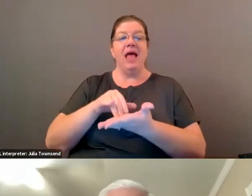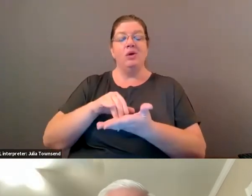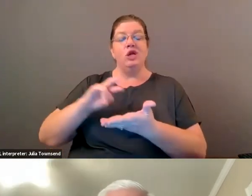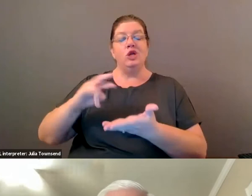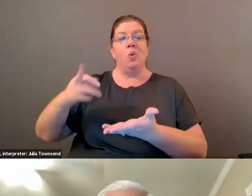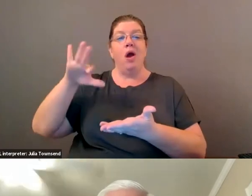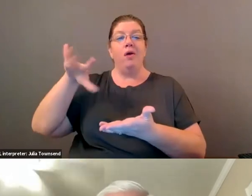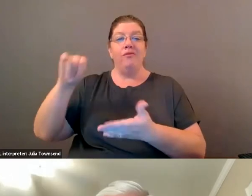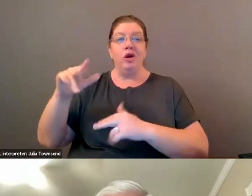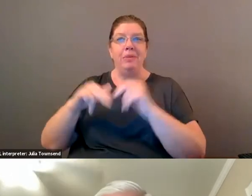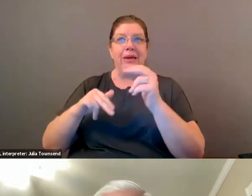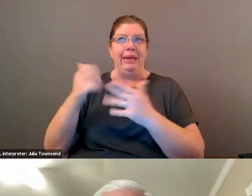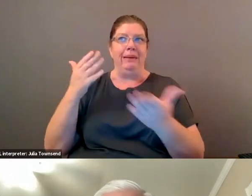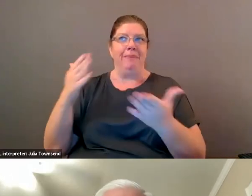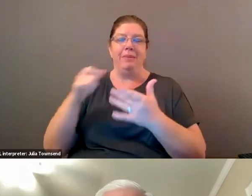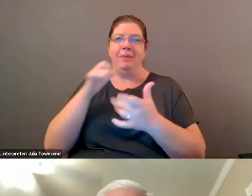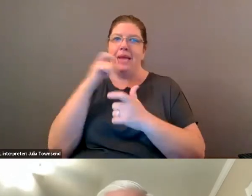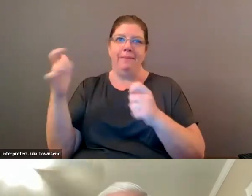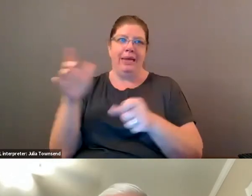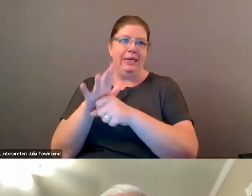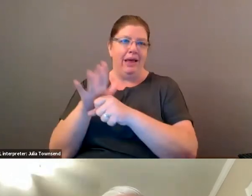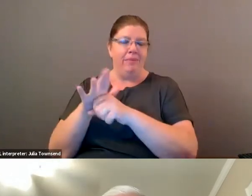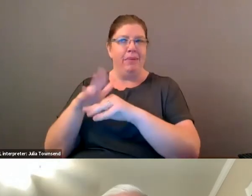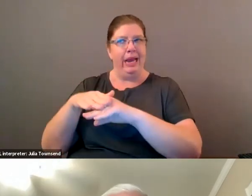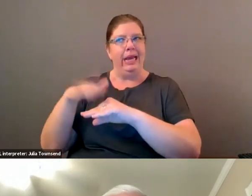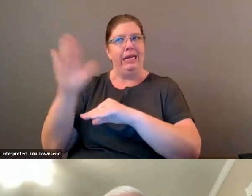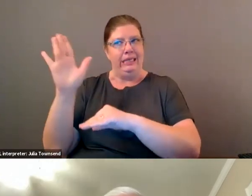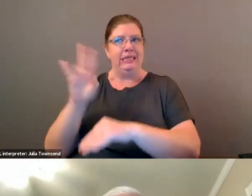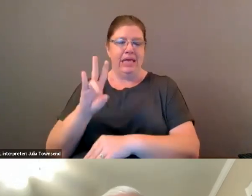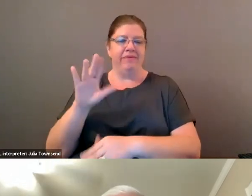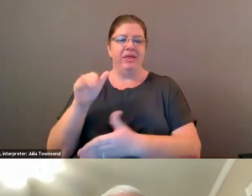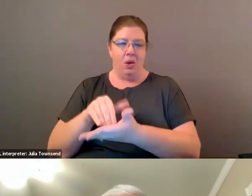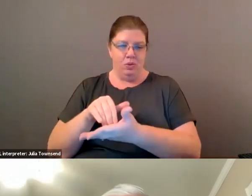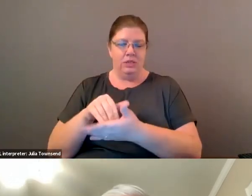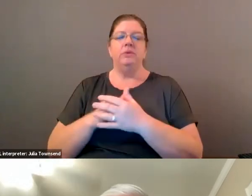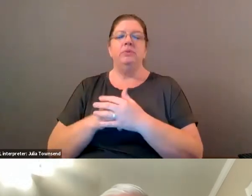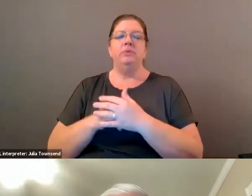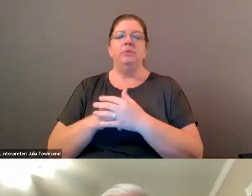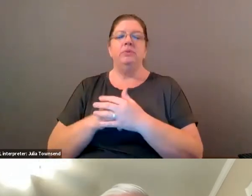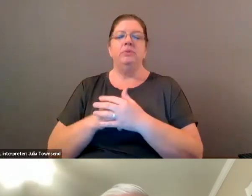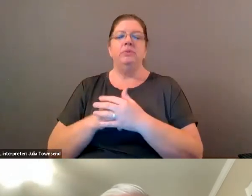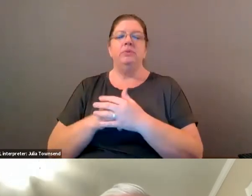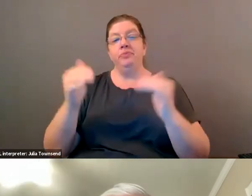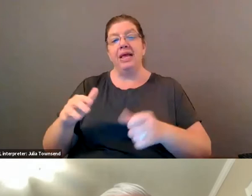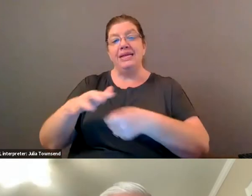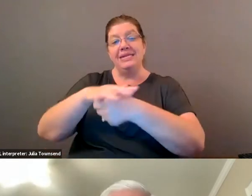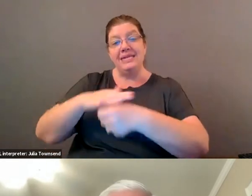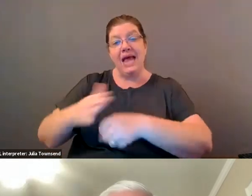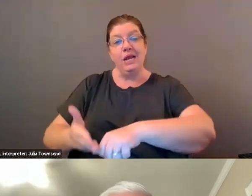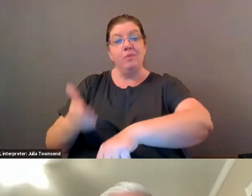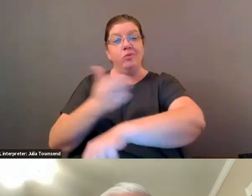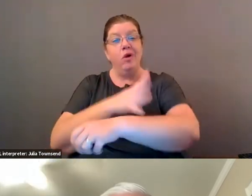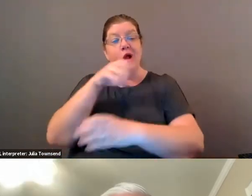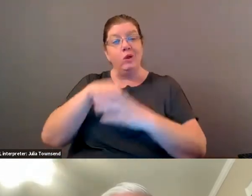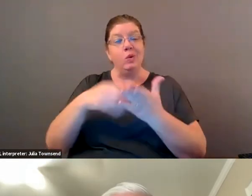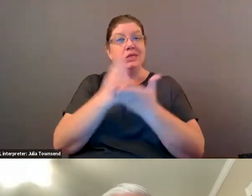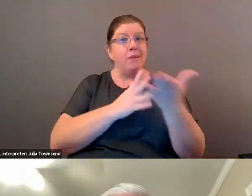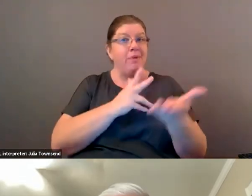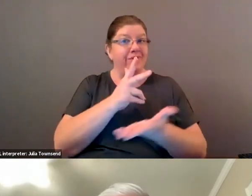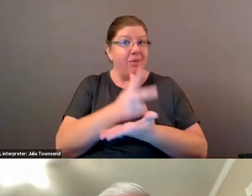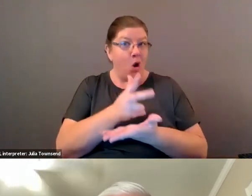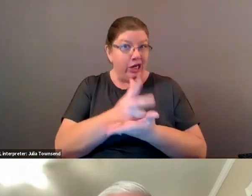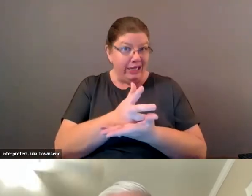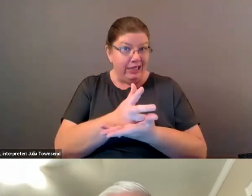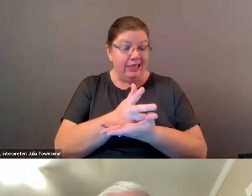not end up being big enough, but that's what we figure the minimum size is going to be. We have site improvements that include some of the parking we talked about,